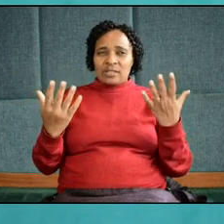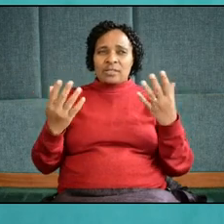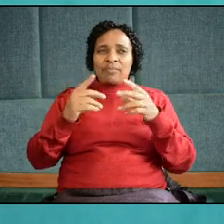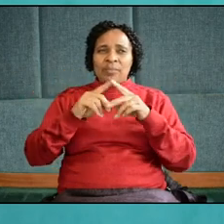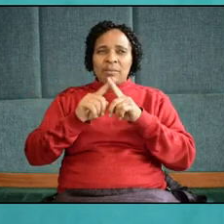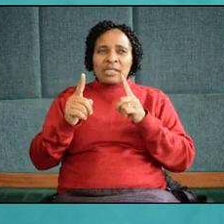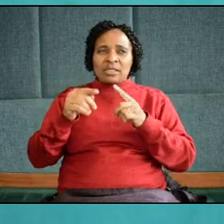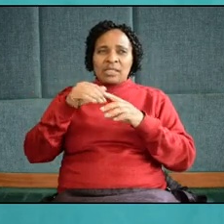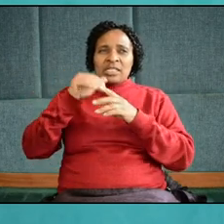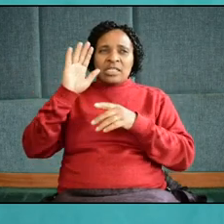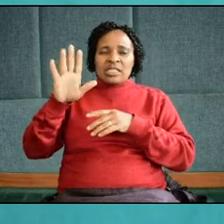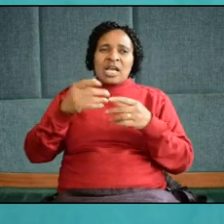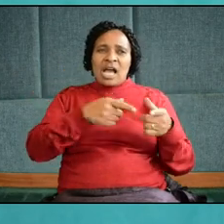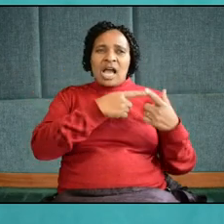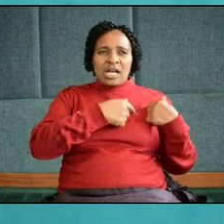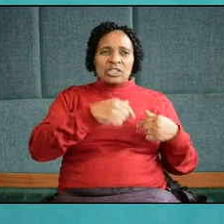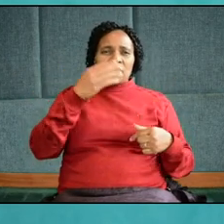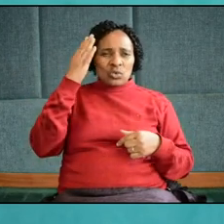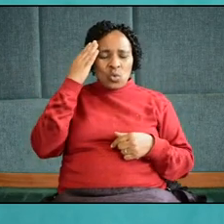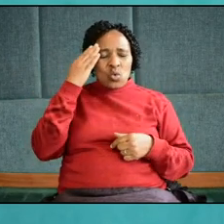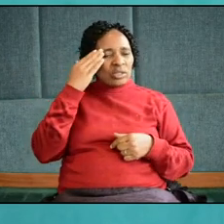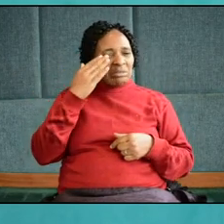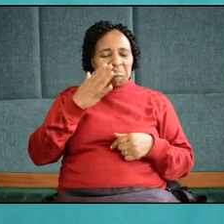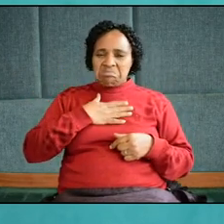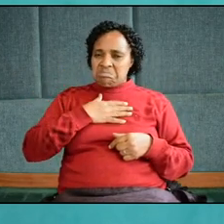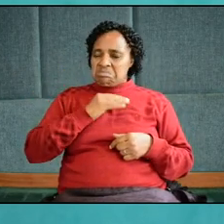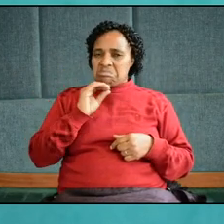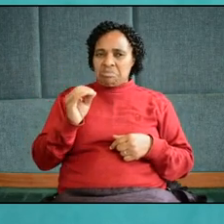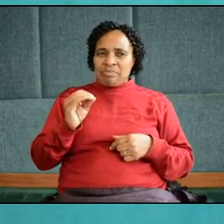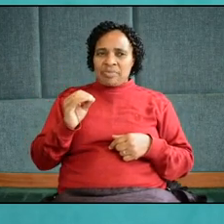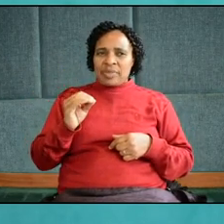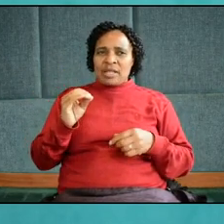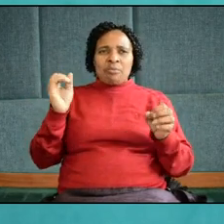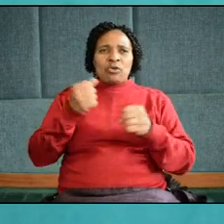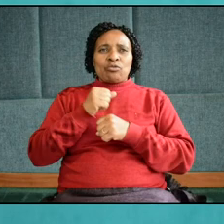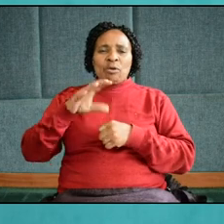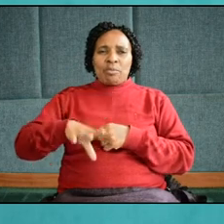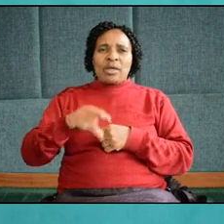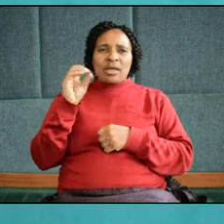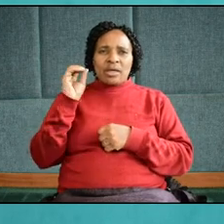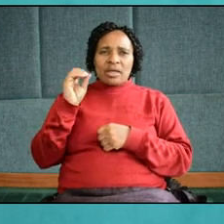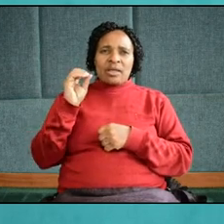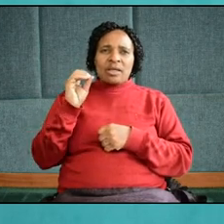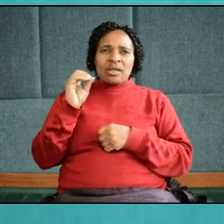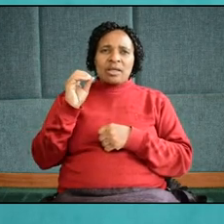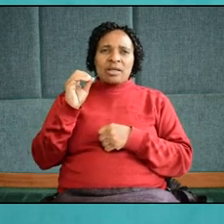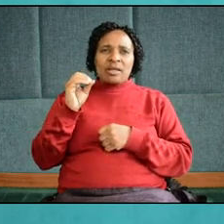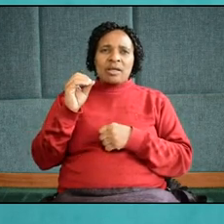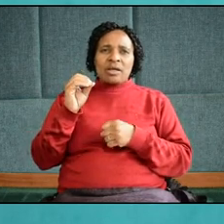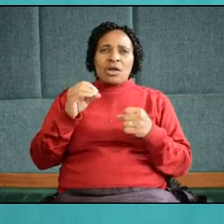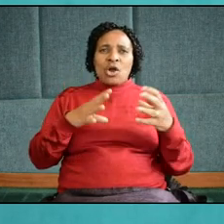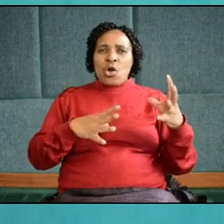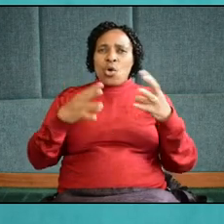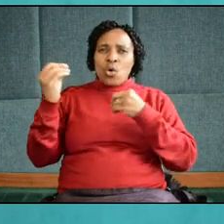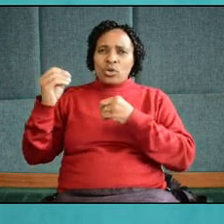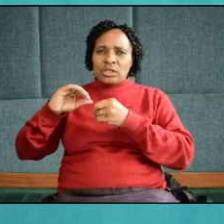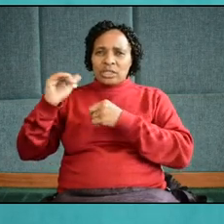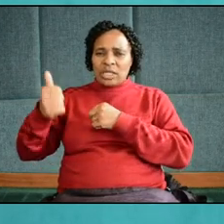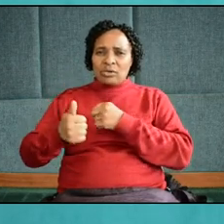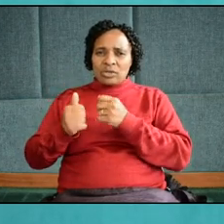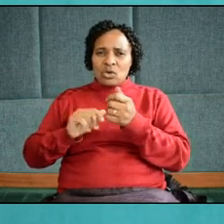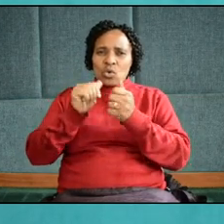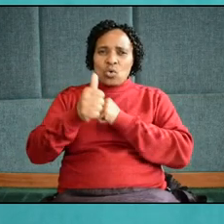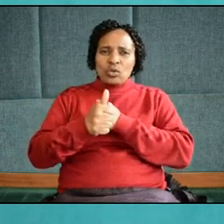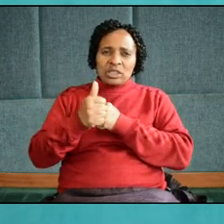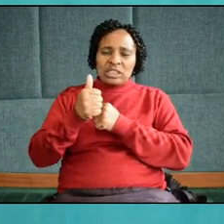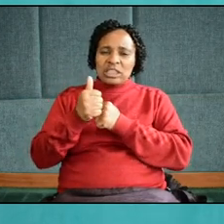But in his heart, he knows this is not mine. So he does not pick it. and he just goes to the town that's close to the forest to